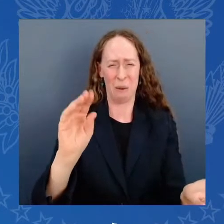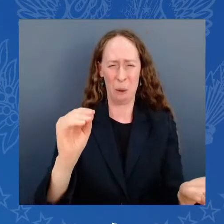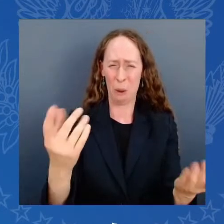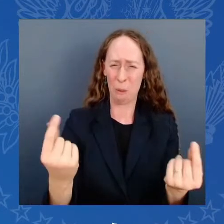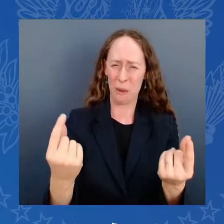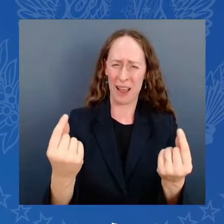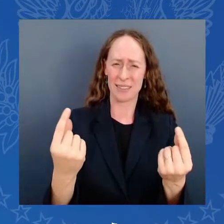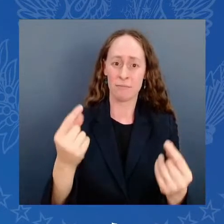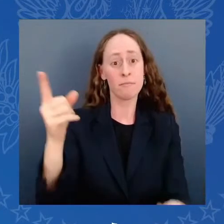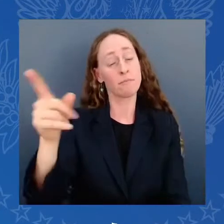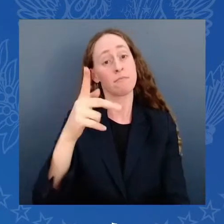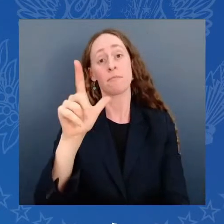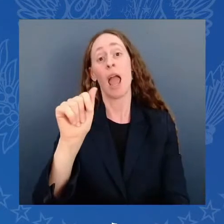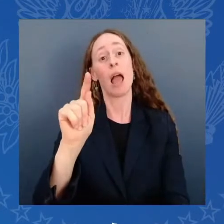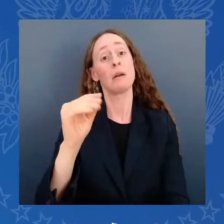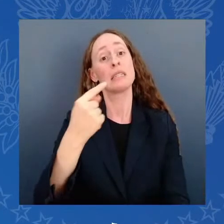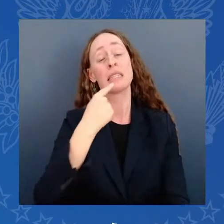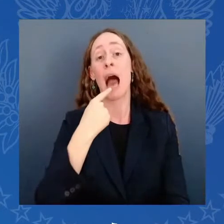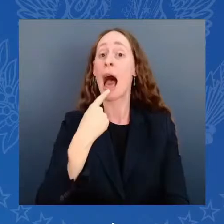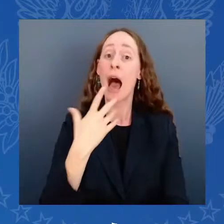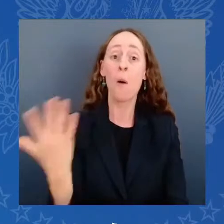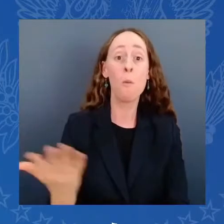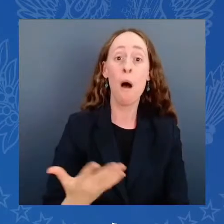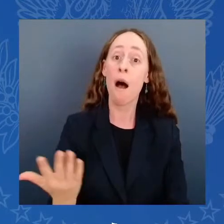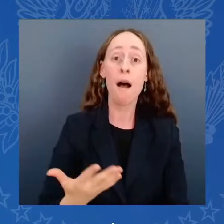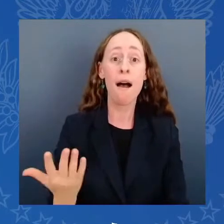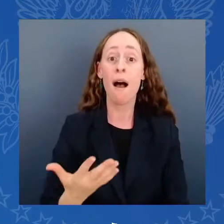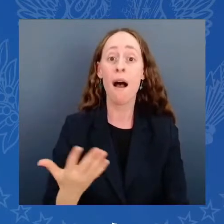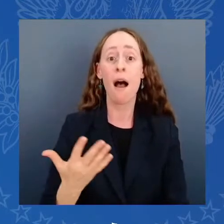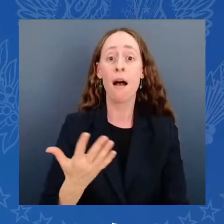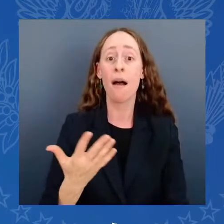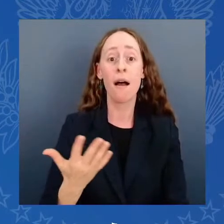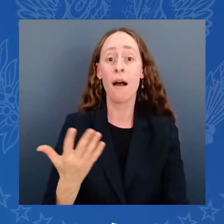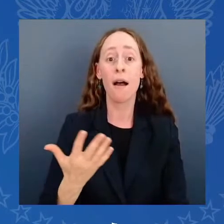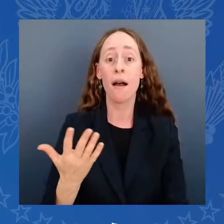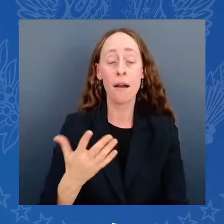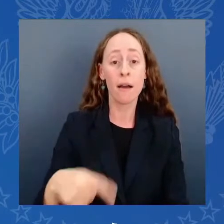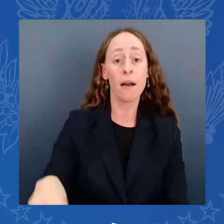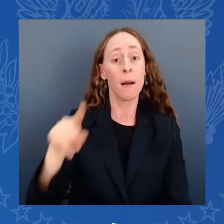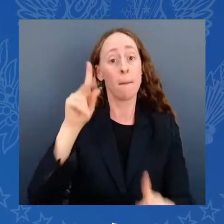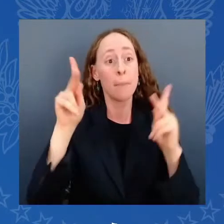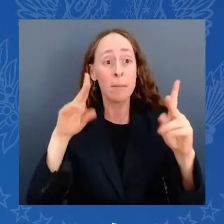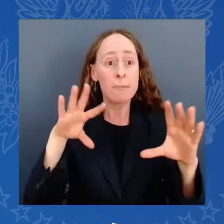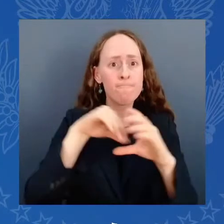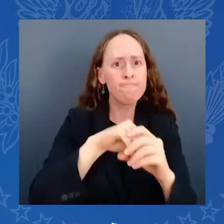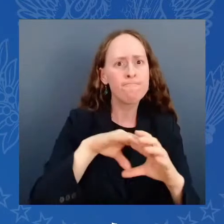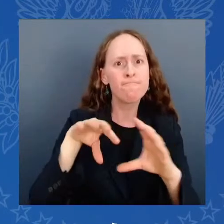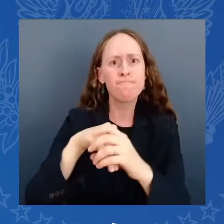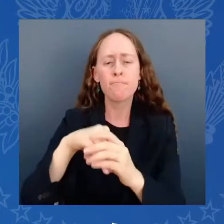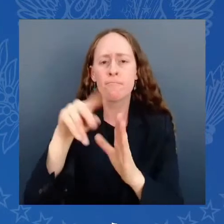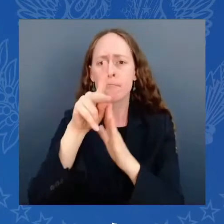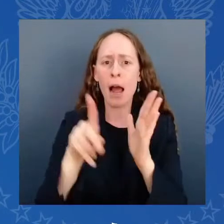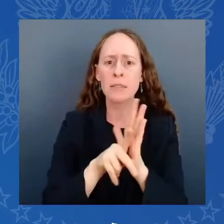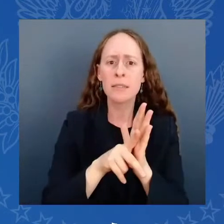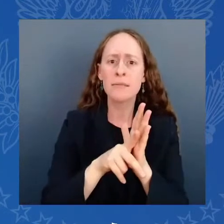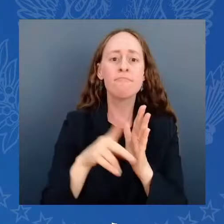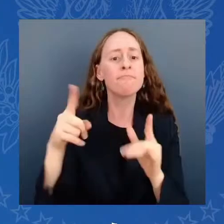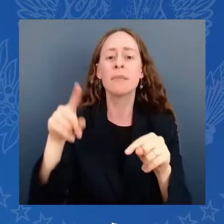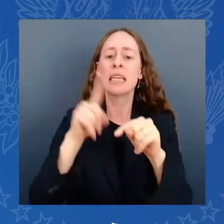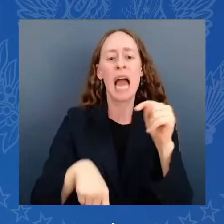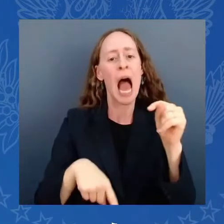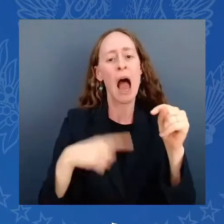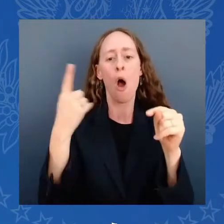and spoke to my deceased wife. She said, look, Joe, you're working 40 hours a week trying to set up a law firm, and you're working 40 hours a week as a public